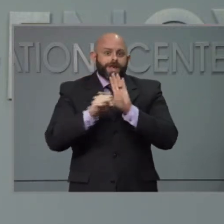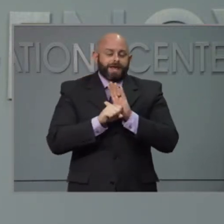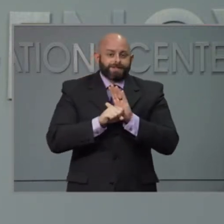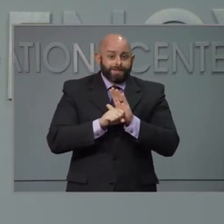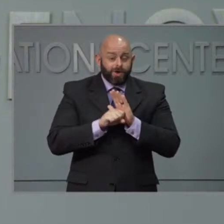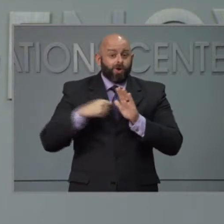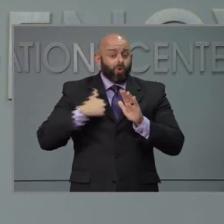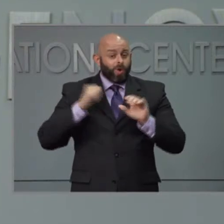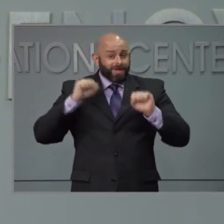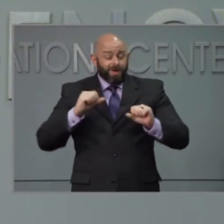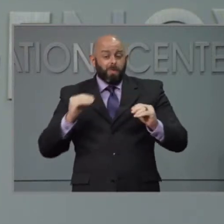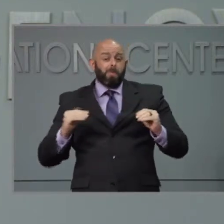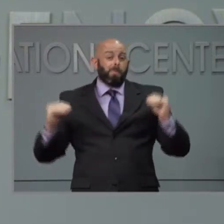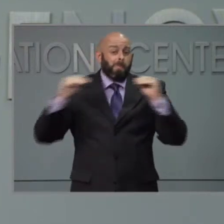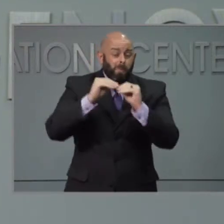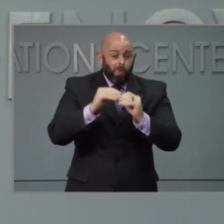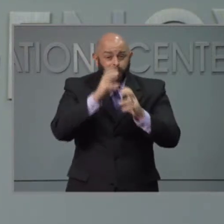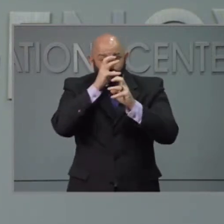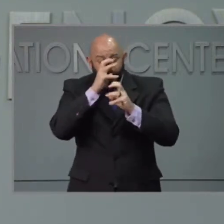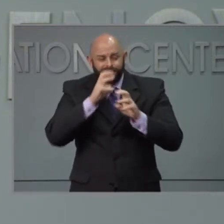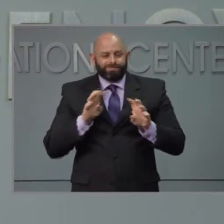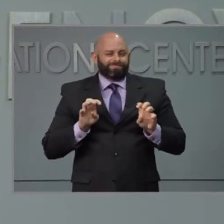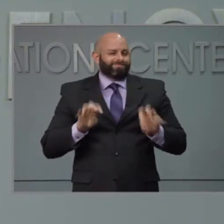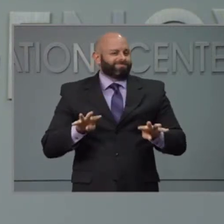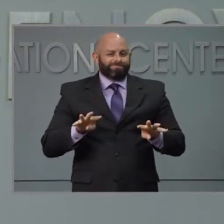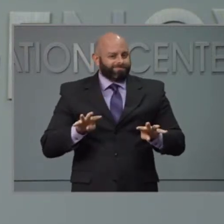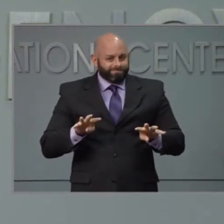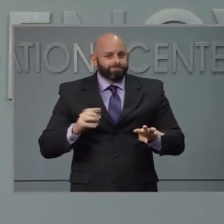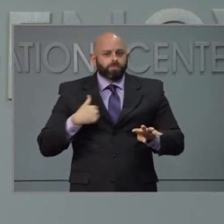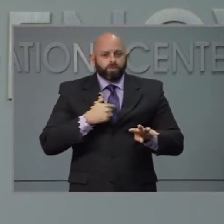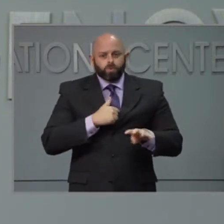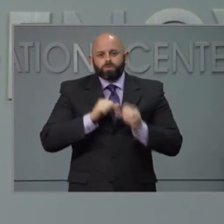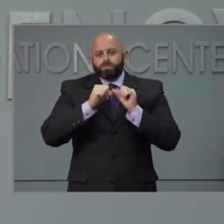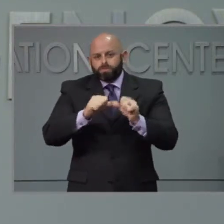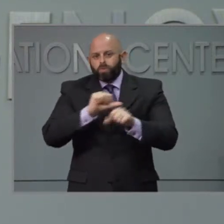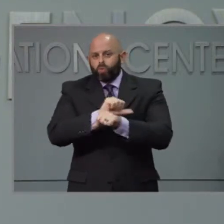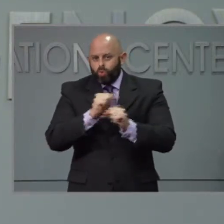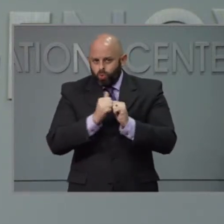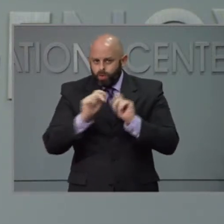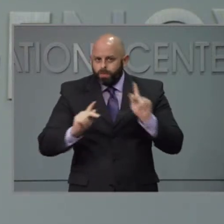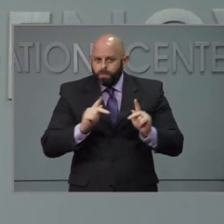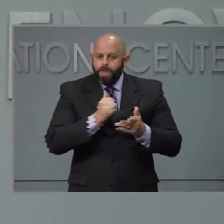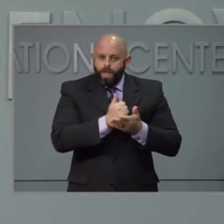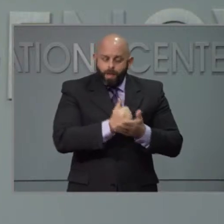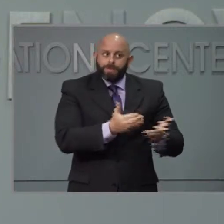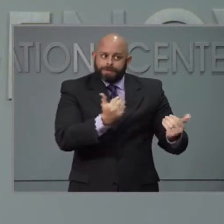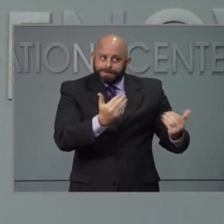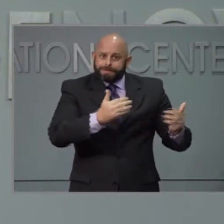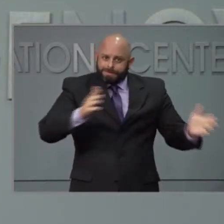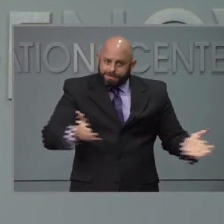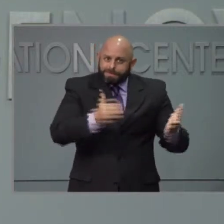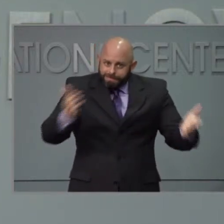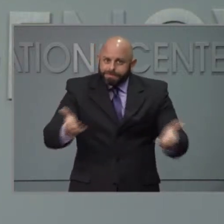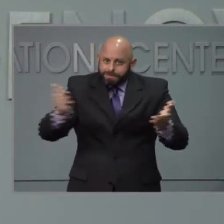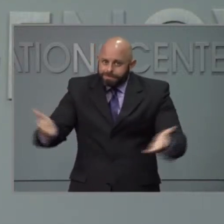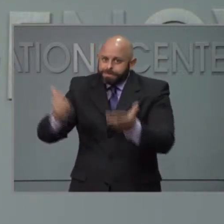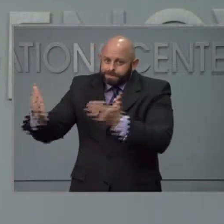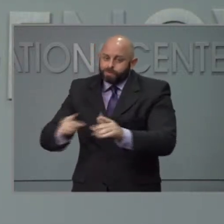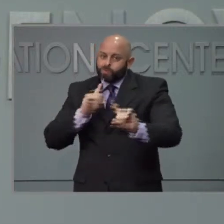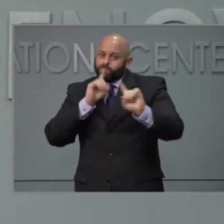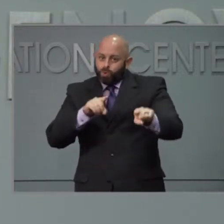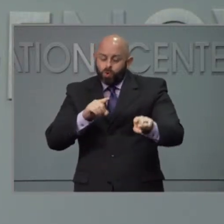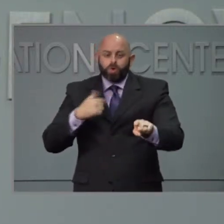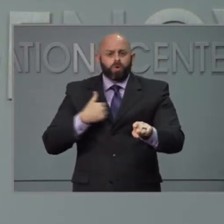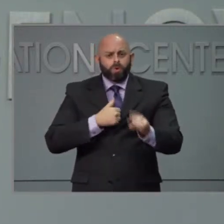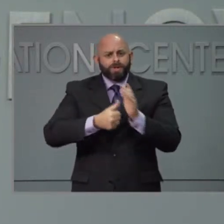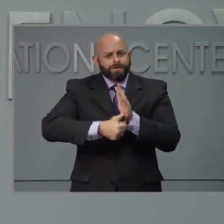be incredibly transparent. And again, we'll continue to work with folks on reporting. And again, just to reiterate that this virus is spreading